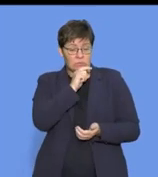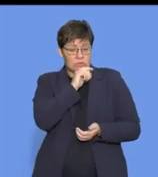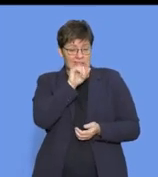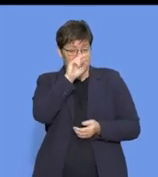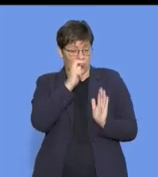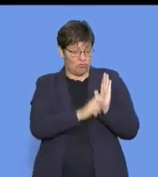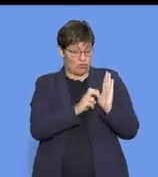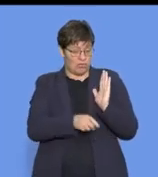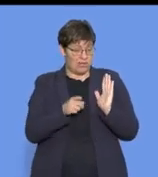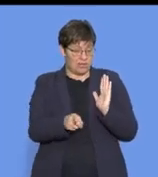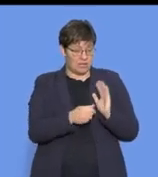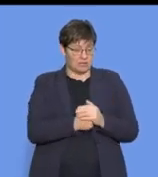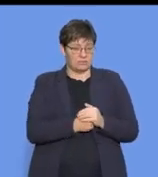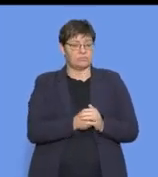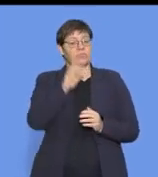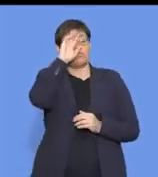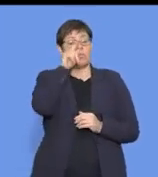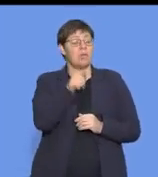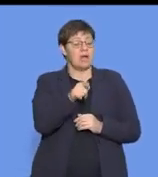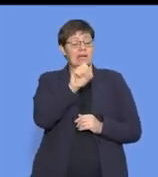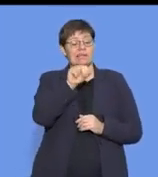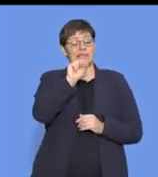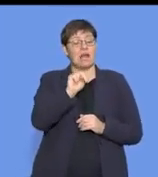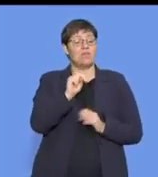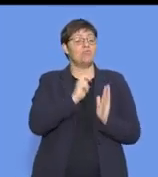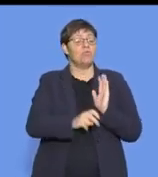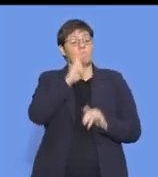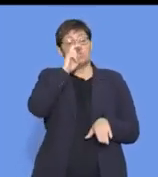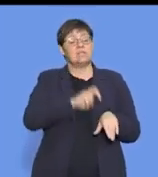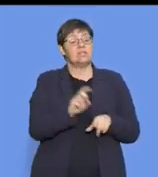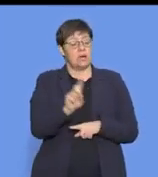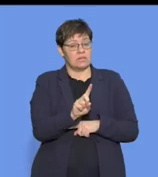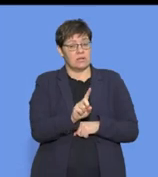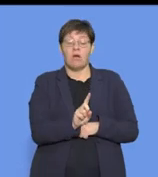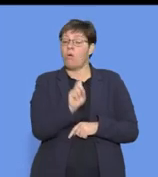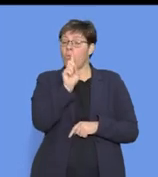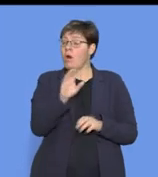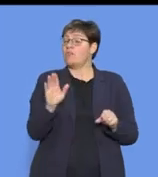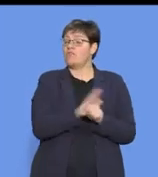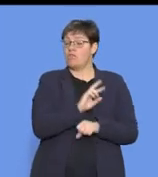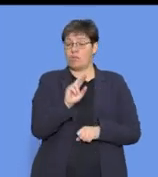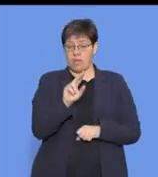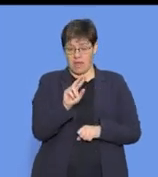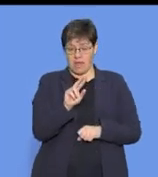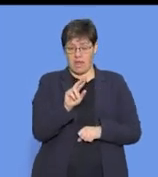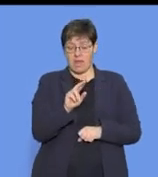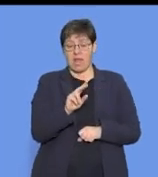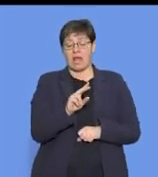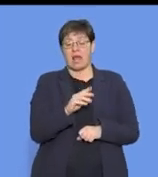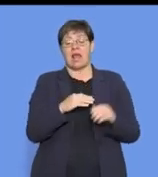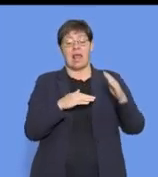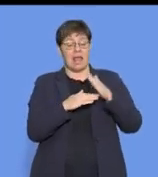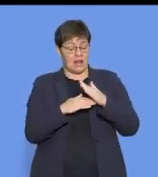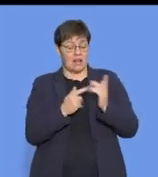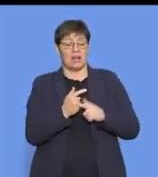rule here? Remember again, for the sine rule, what do we need? We need one full pair of angles and sides.